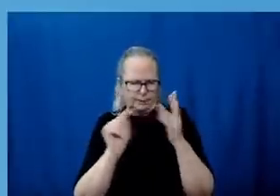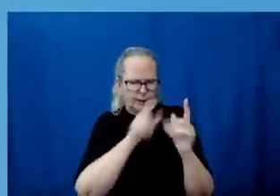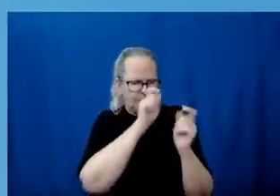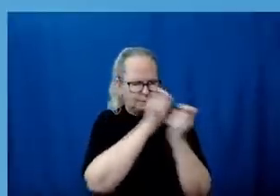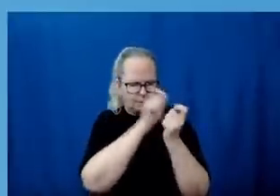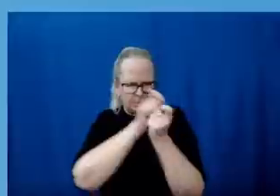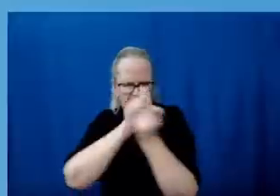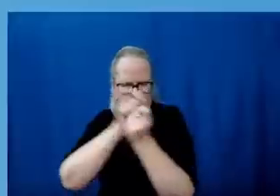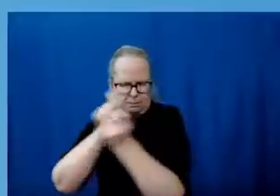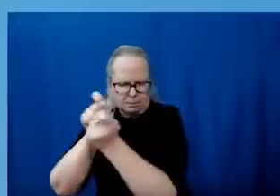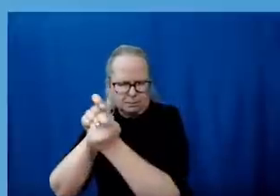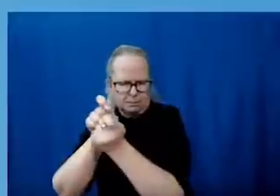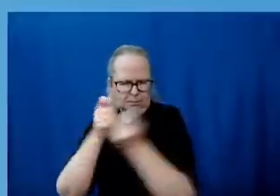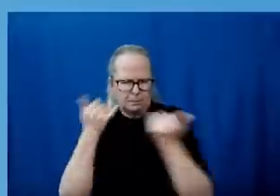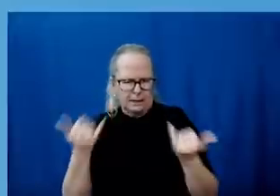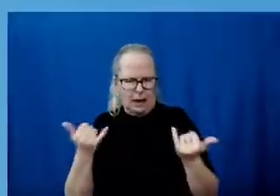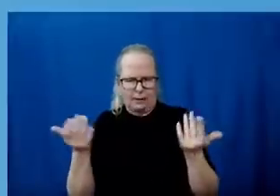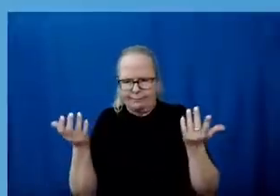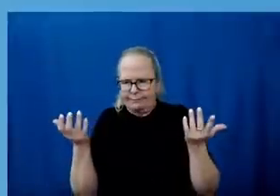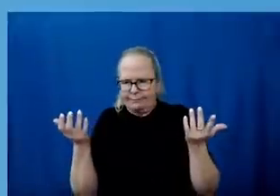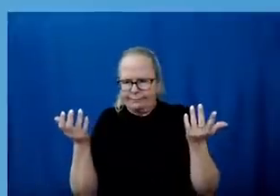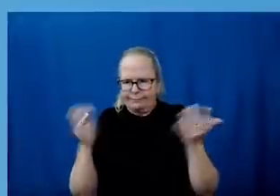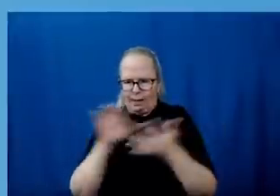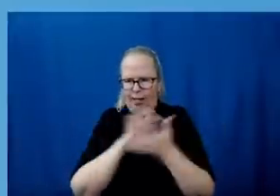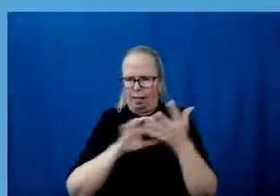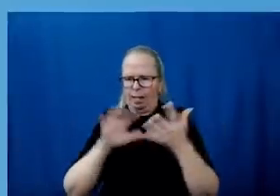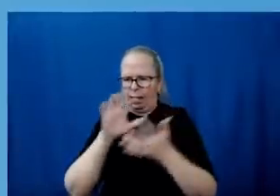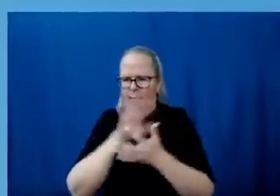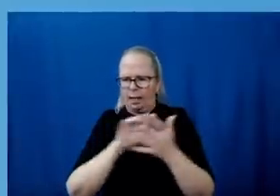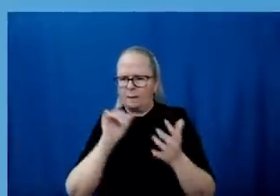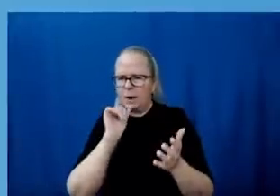change that sort of charting matrix that you guys use to validate the